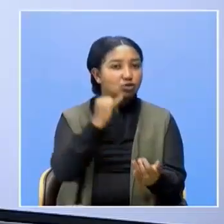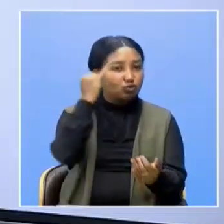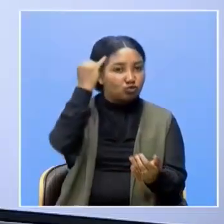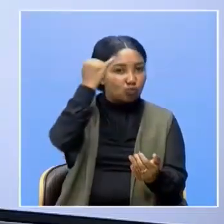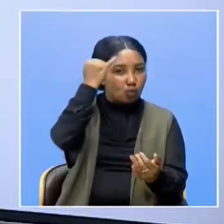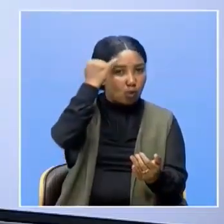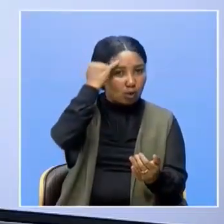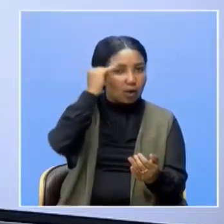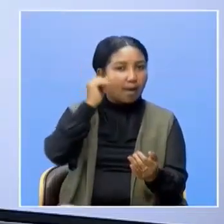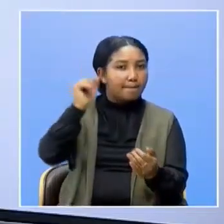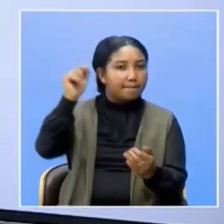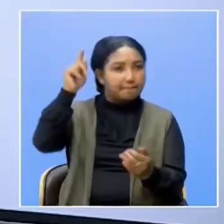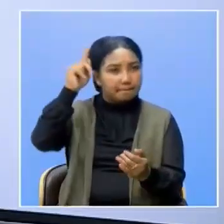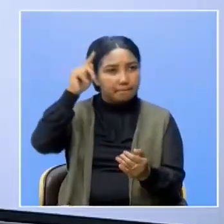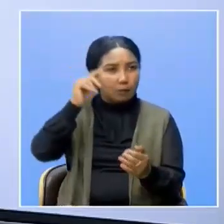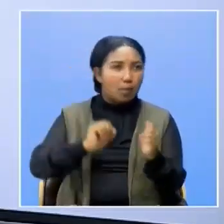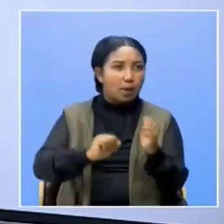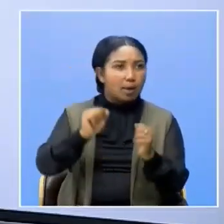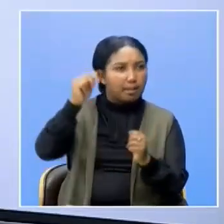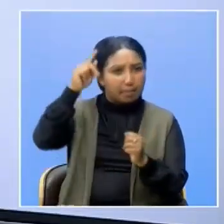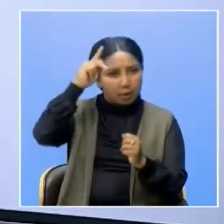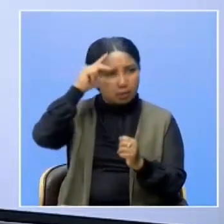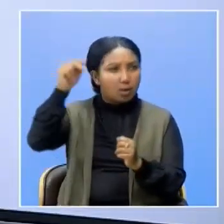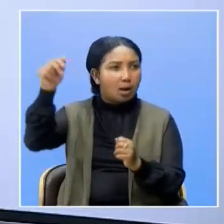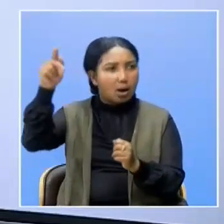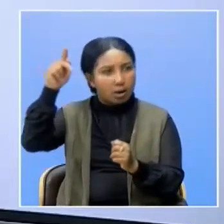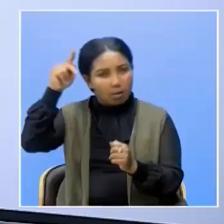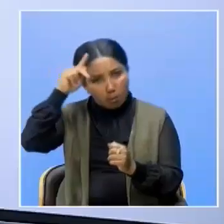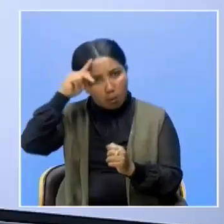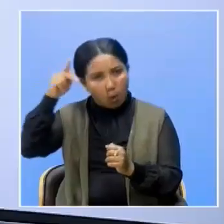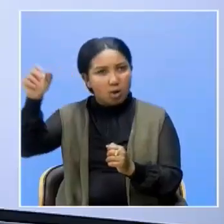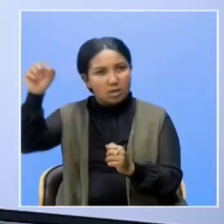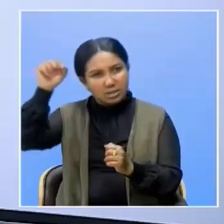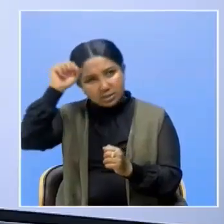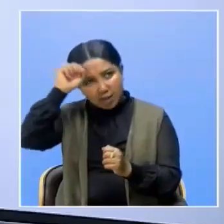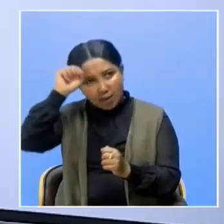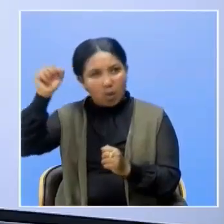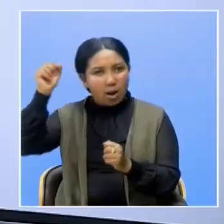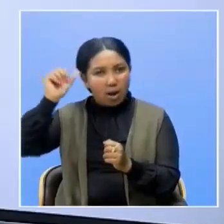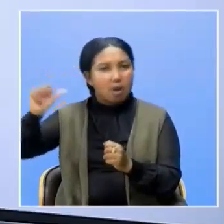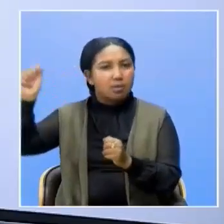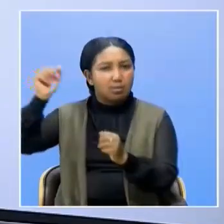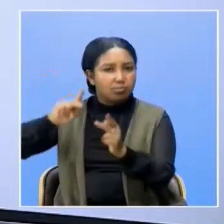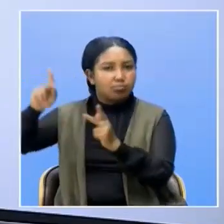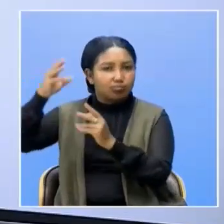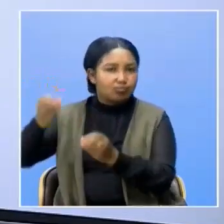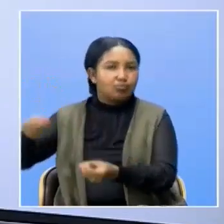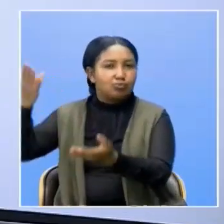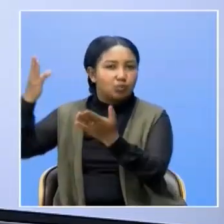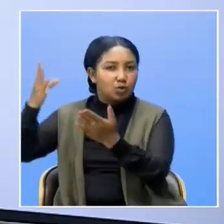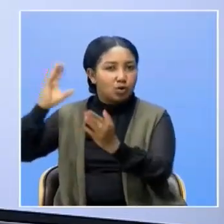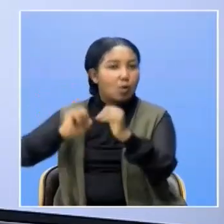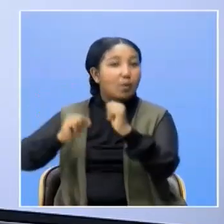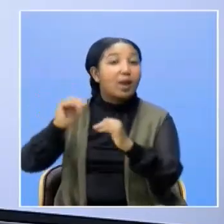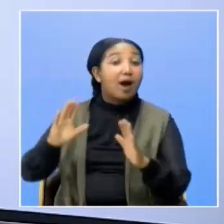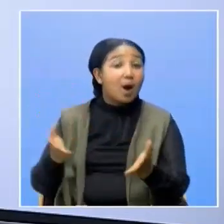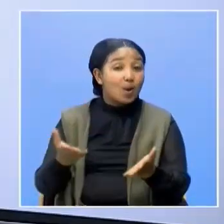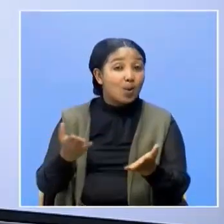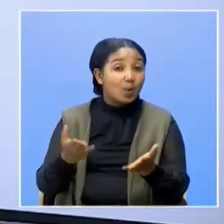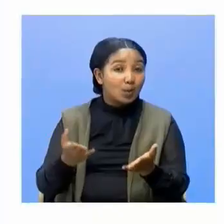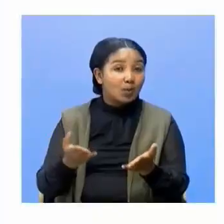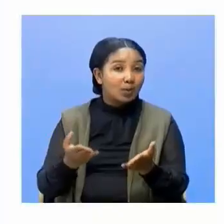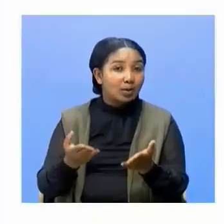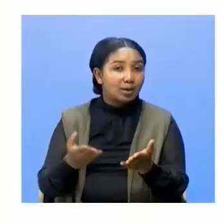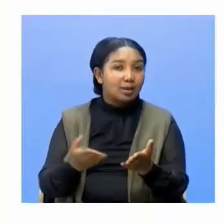with Peter, Paul, yeah? And Samuel and the other boys. How do we say?